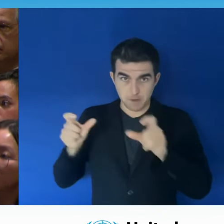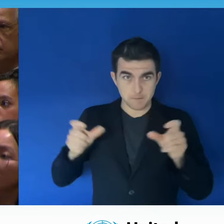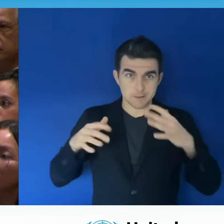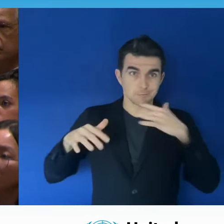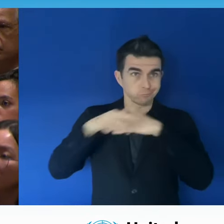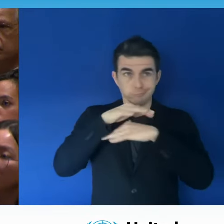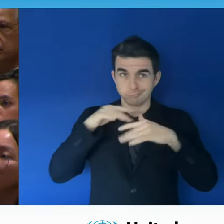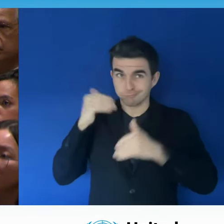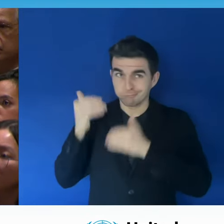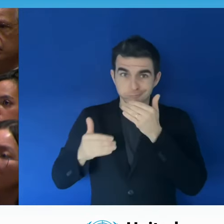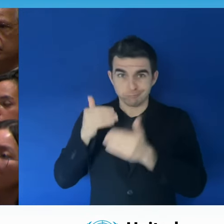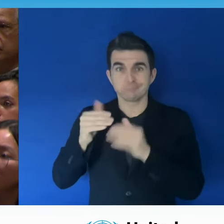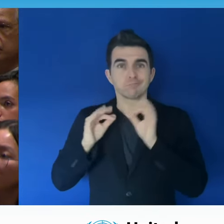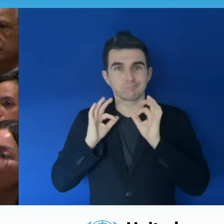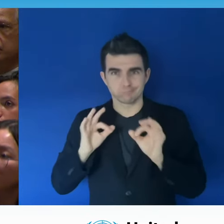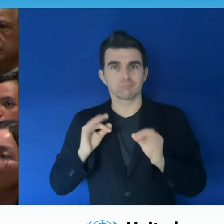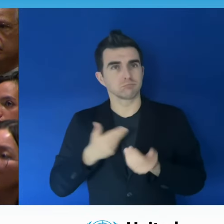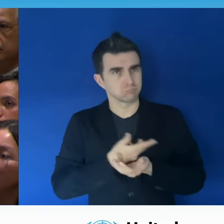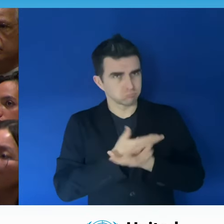Gaza Strip are